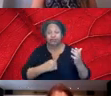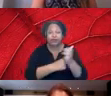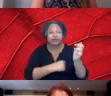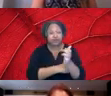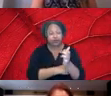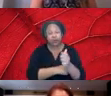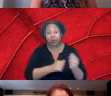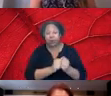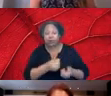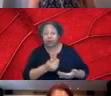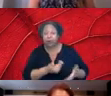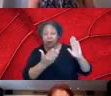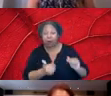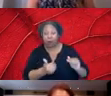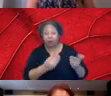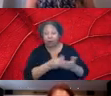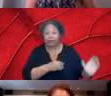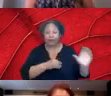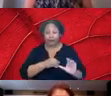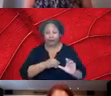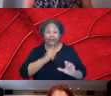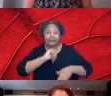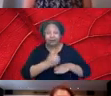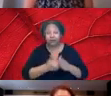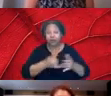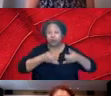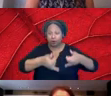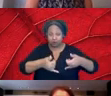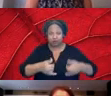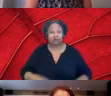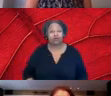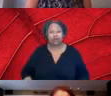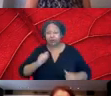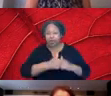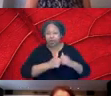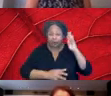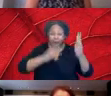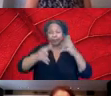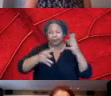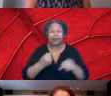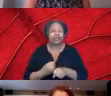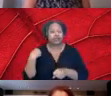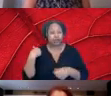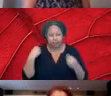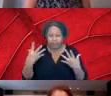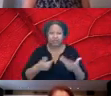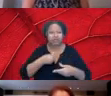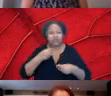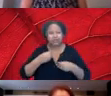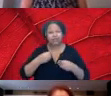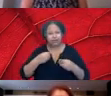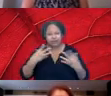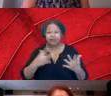grateful. In terms of the creation of the award, last year we spent a lot of time working with members of the Indigenous arts